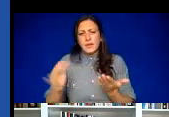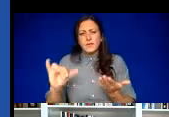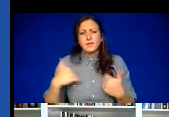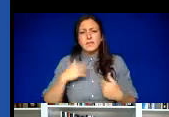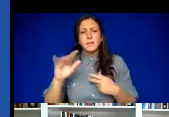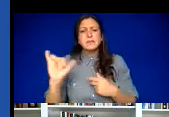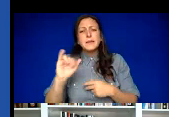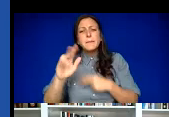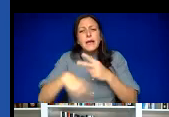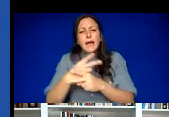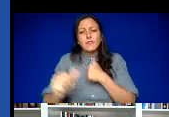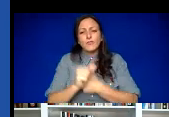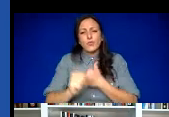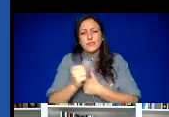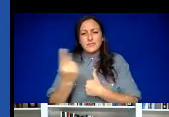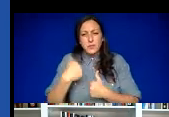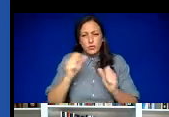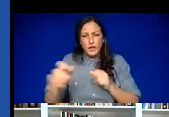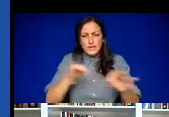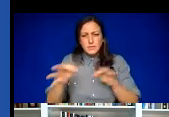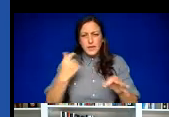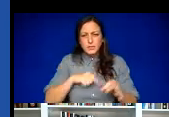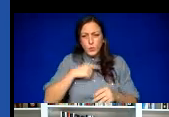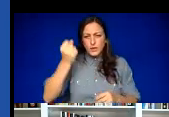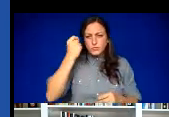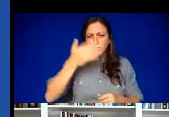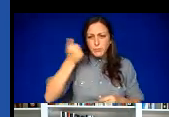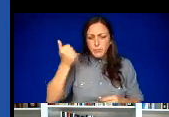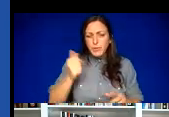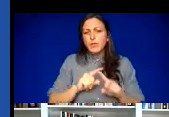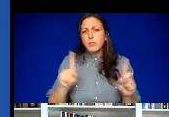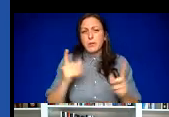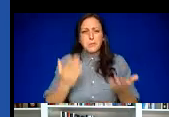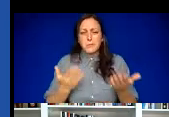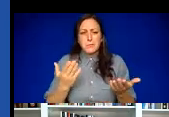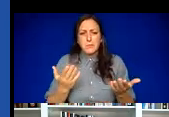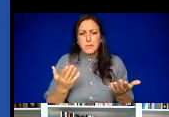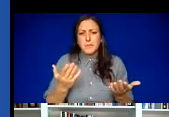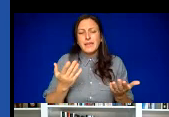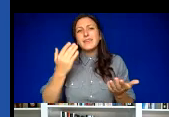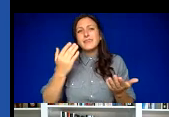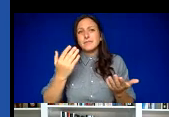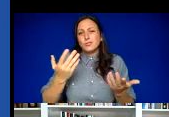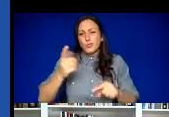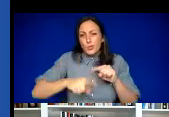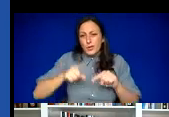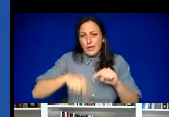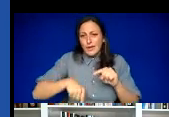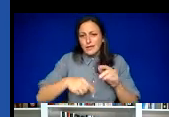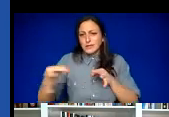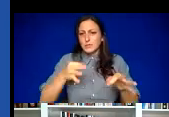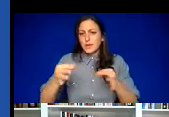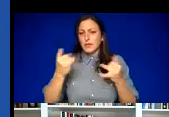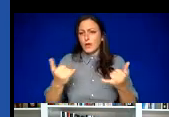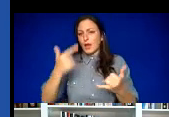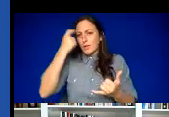we're maybe more familiar with, or is it just too early to say when we're talking about something that's still so new like